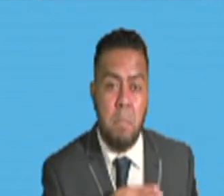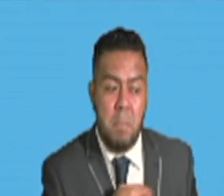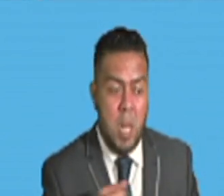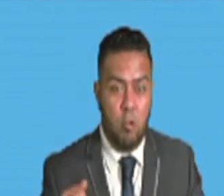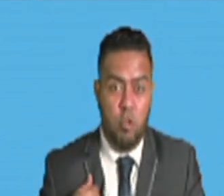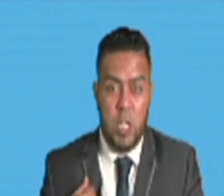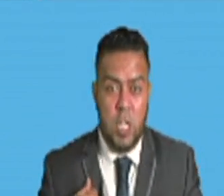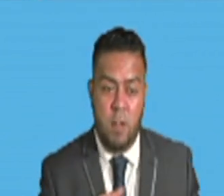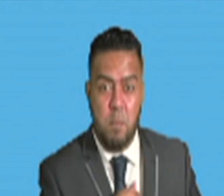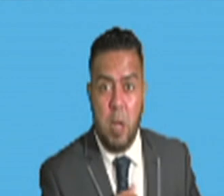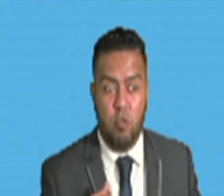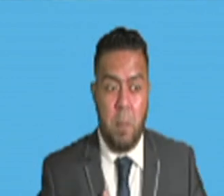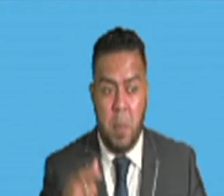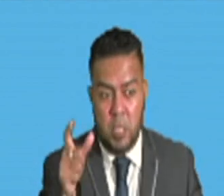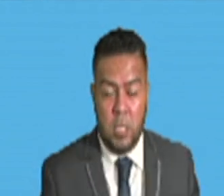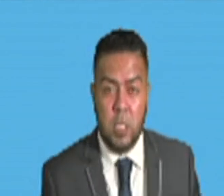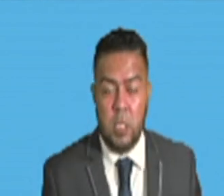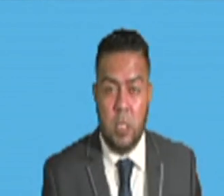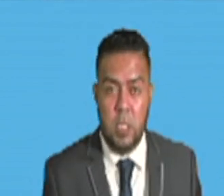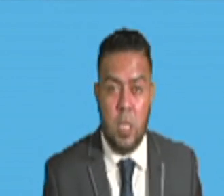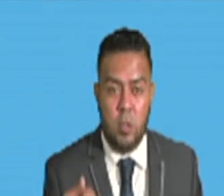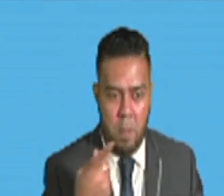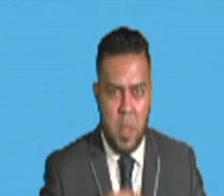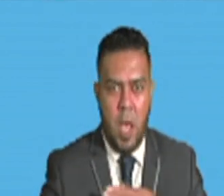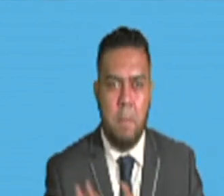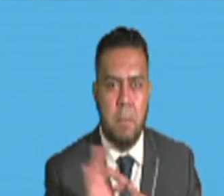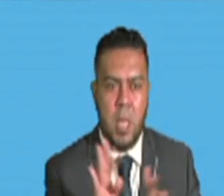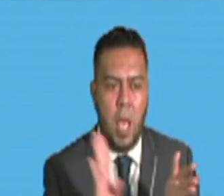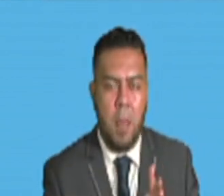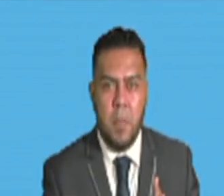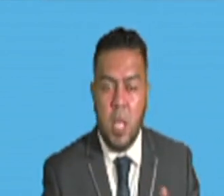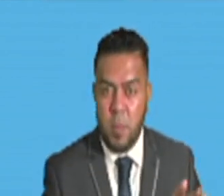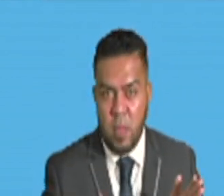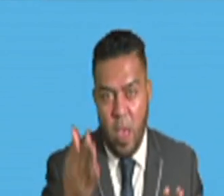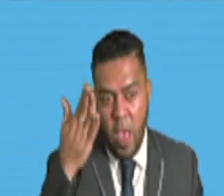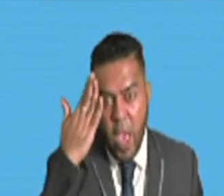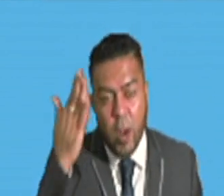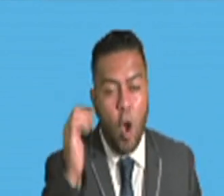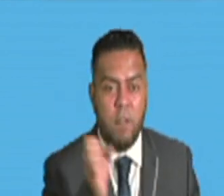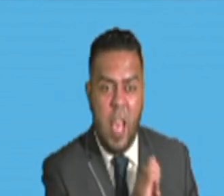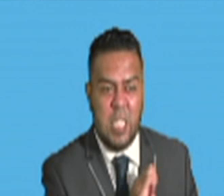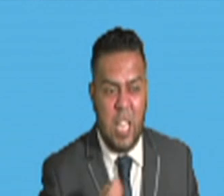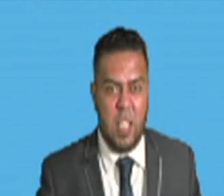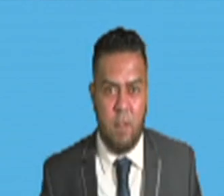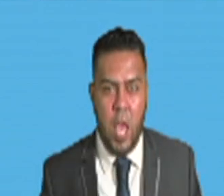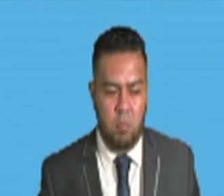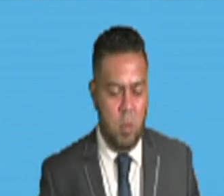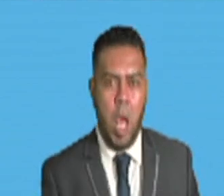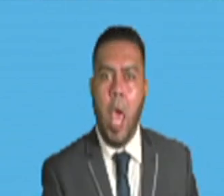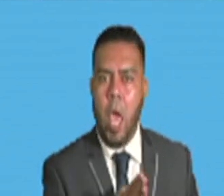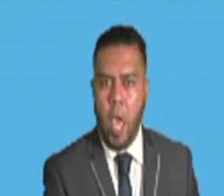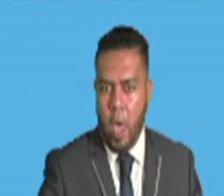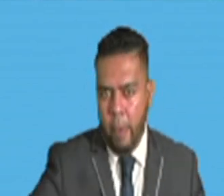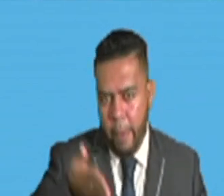Mr. Speaker, sir, listen. He has been the head of the executive. He's been the head of the defense forces.